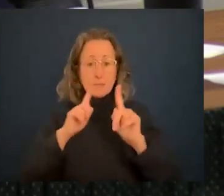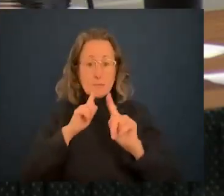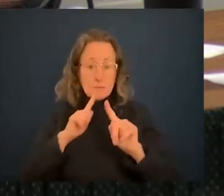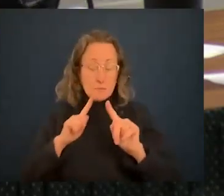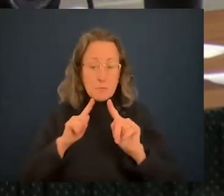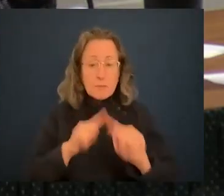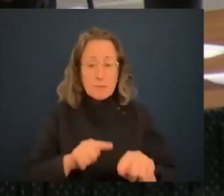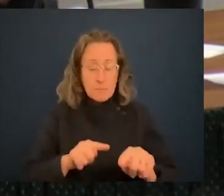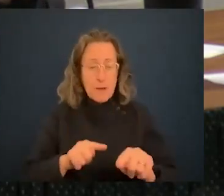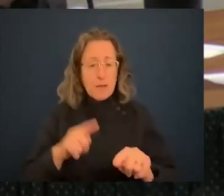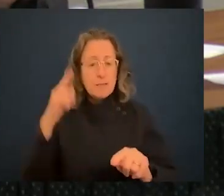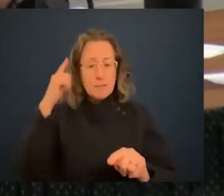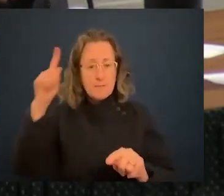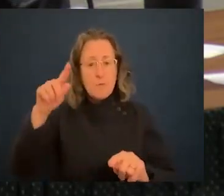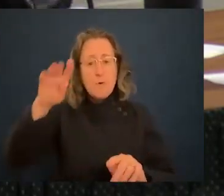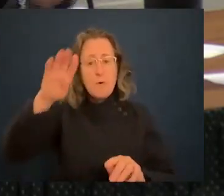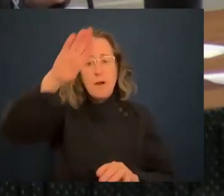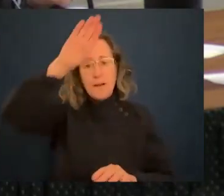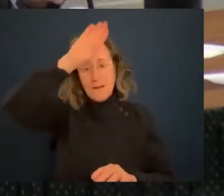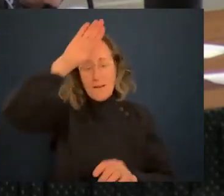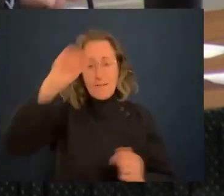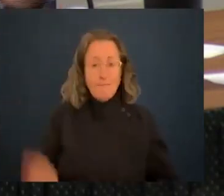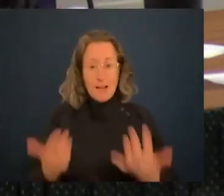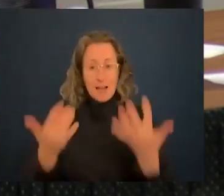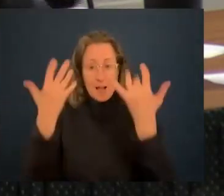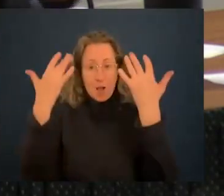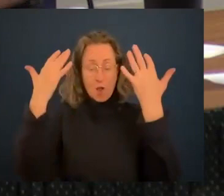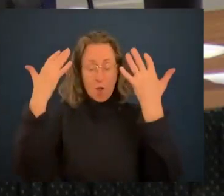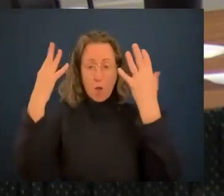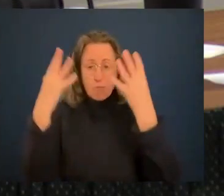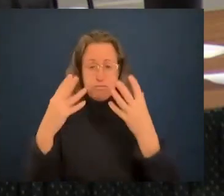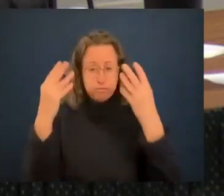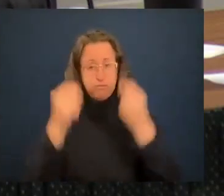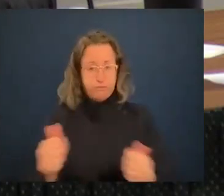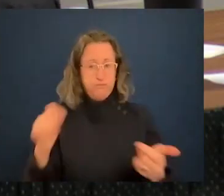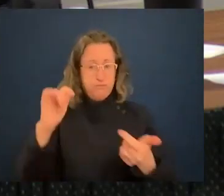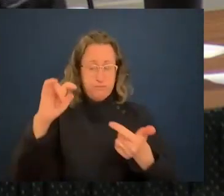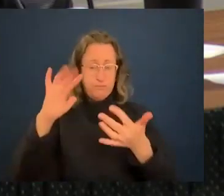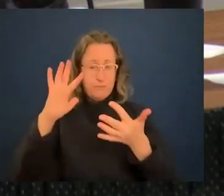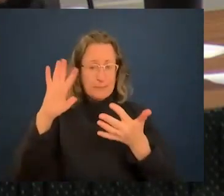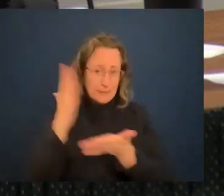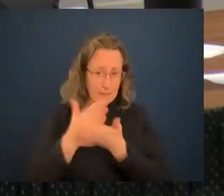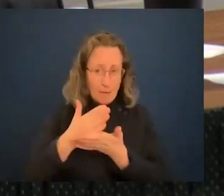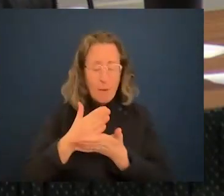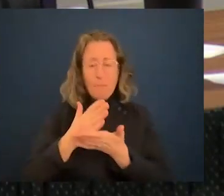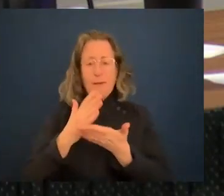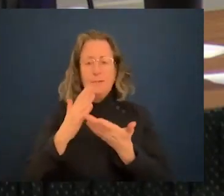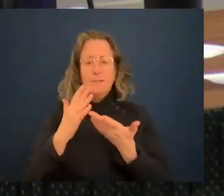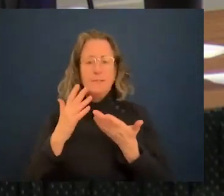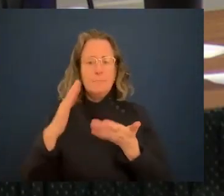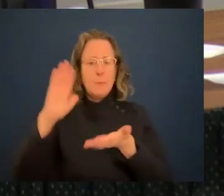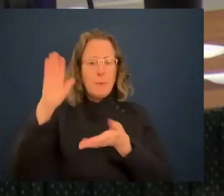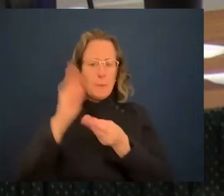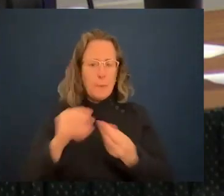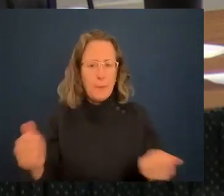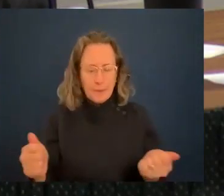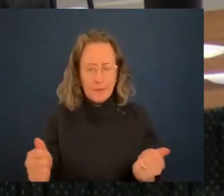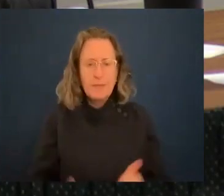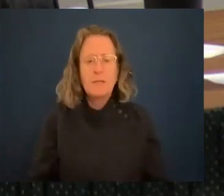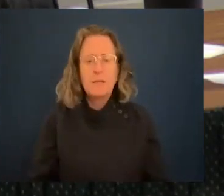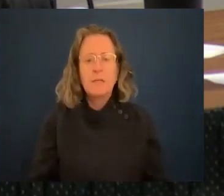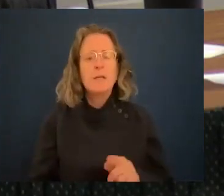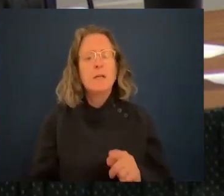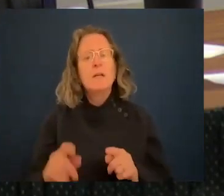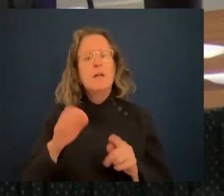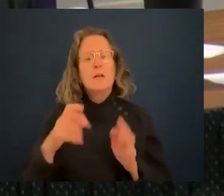as we move forward with this process to look at the various uh models that the select board could consider in September of